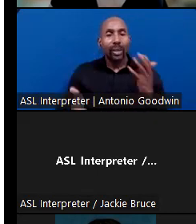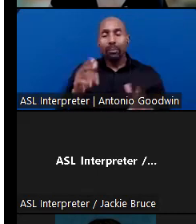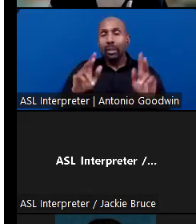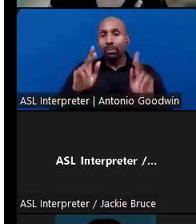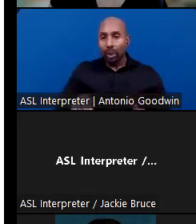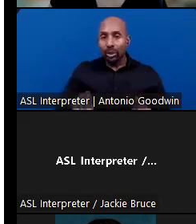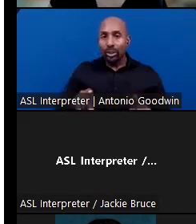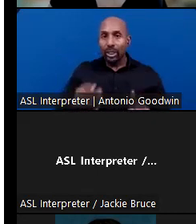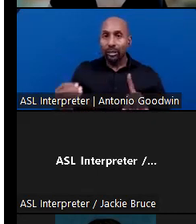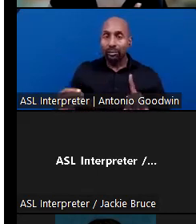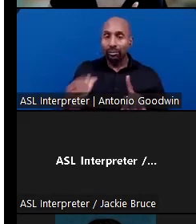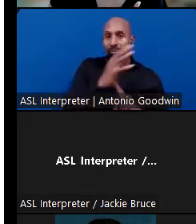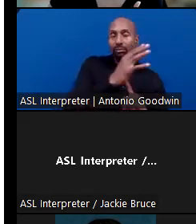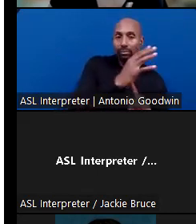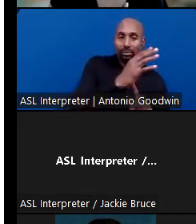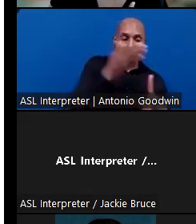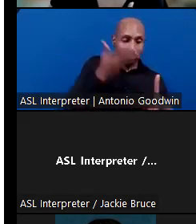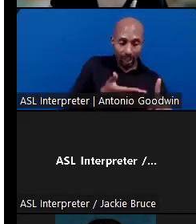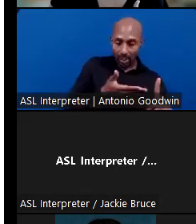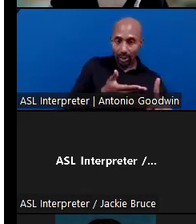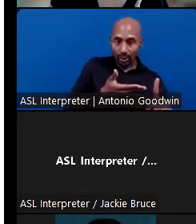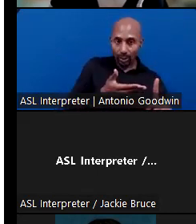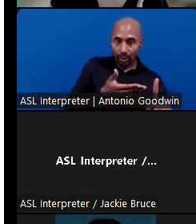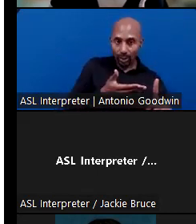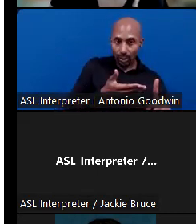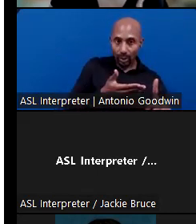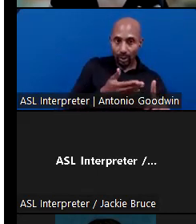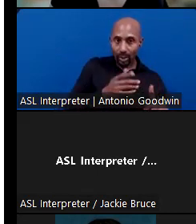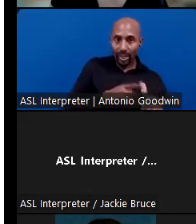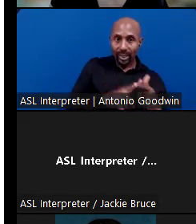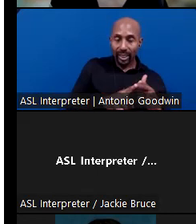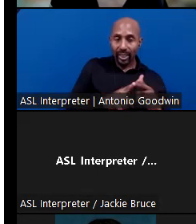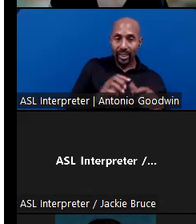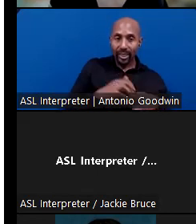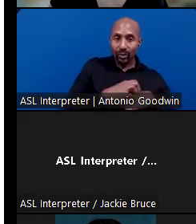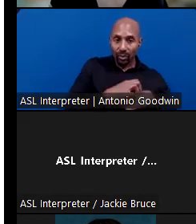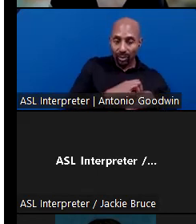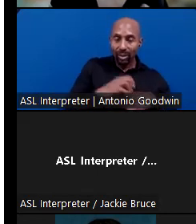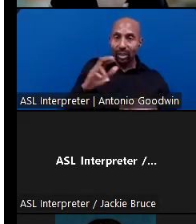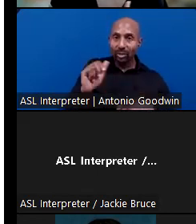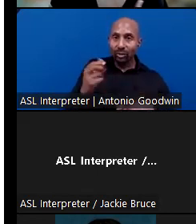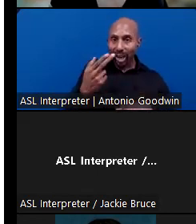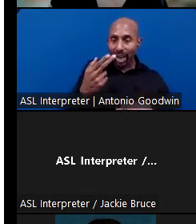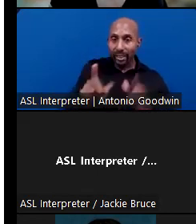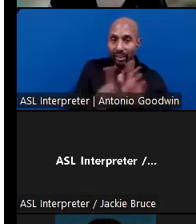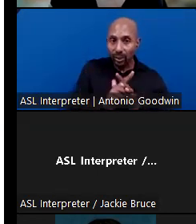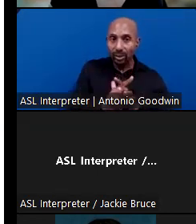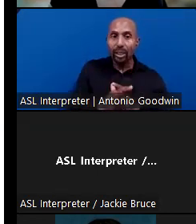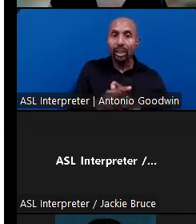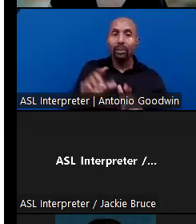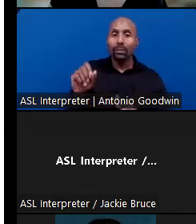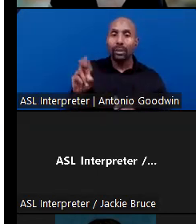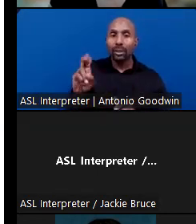symptoms appear. And when I say symptoms, I'm talking about the rash and sores, because sometimes people have like